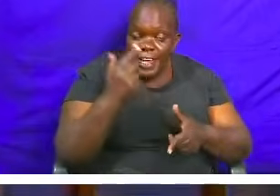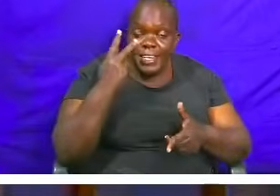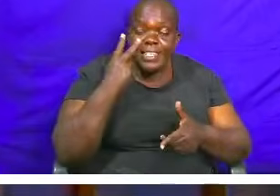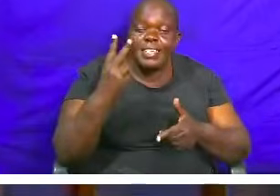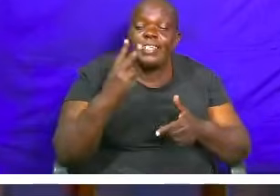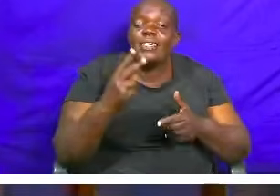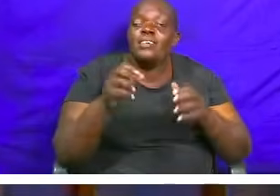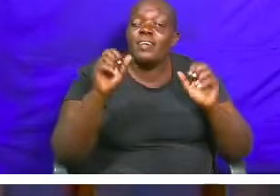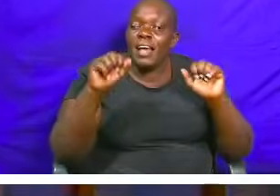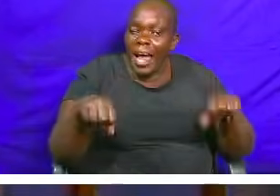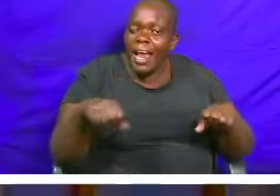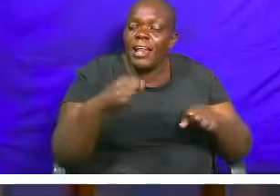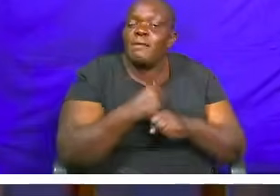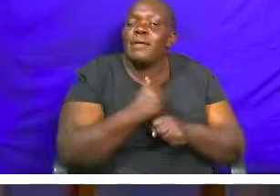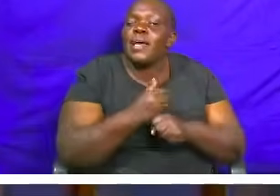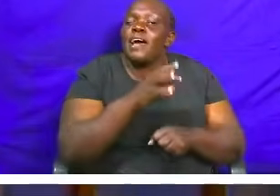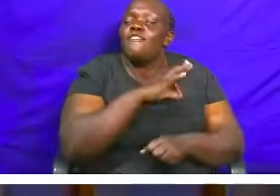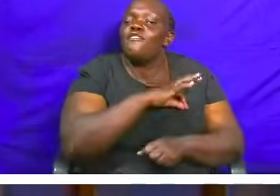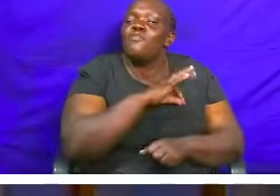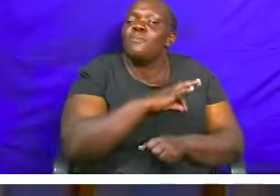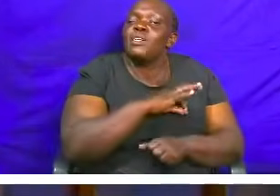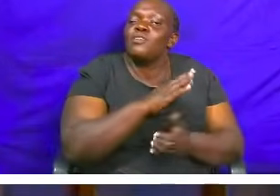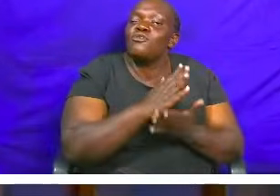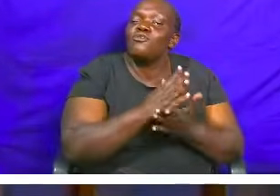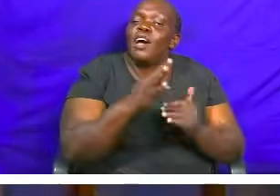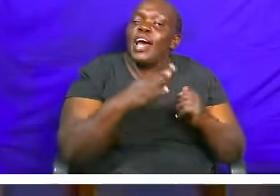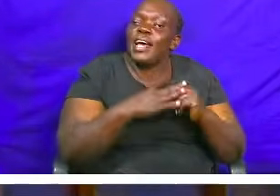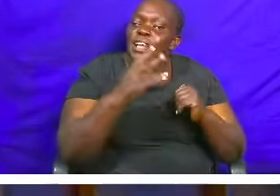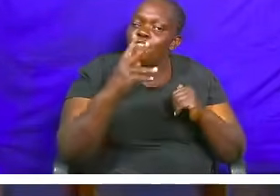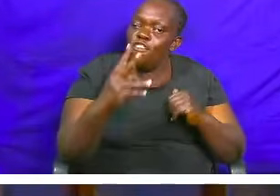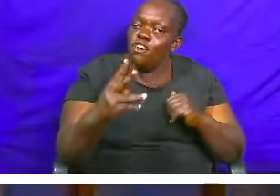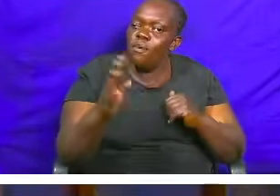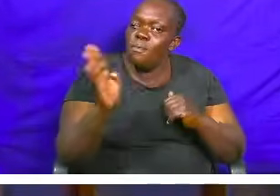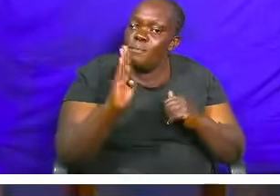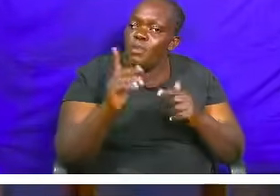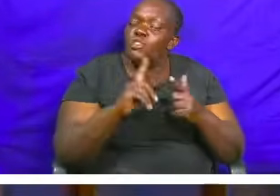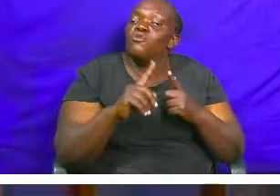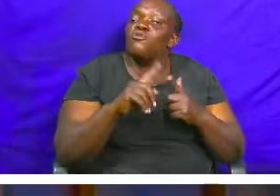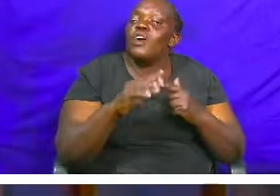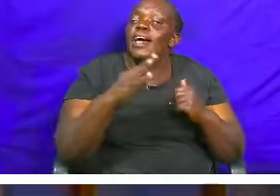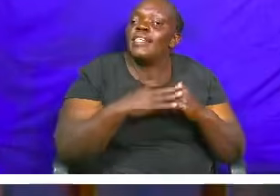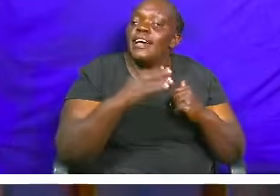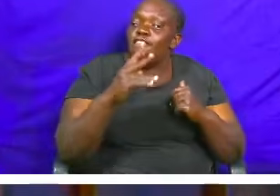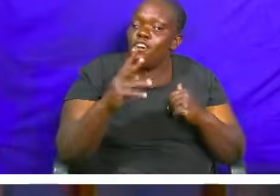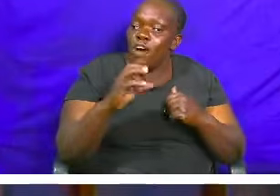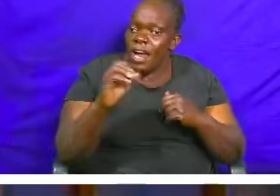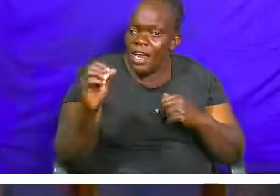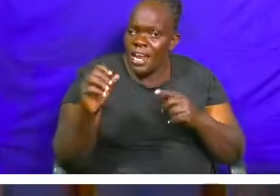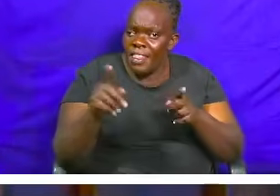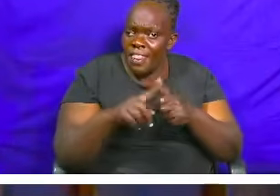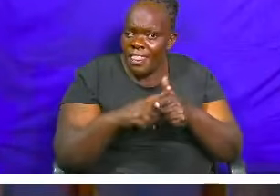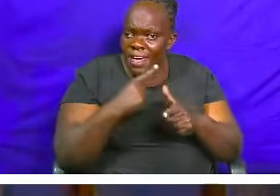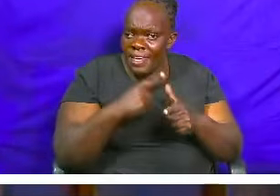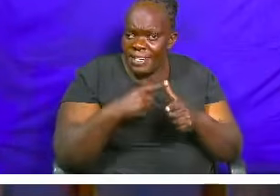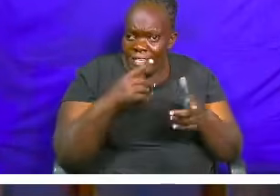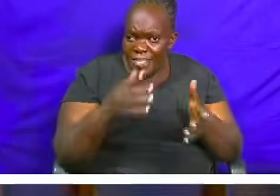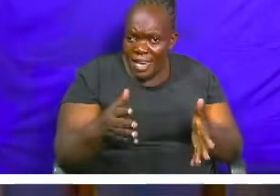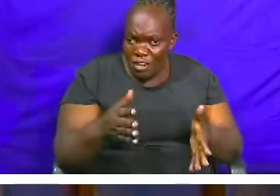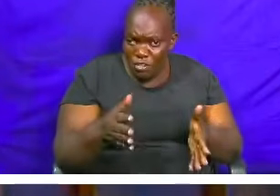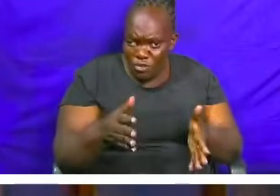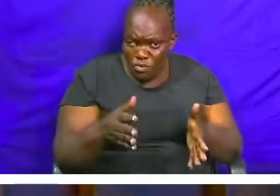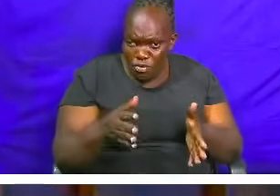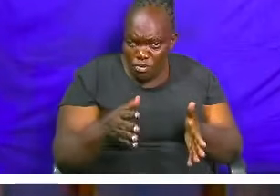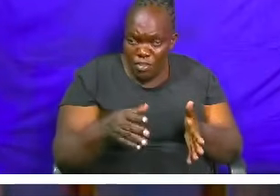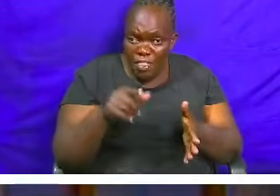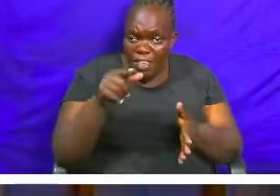be making a profit of from 84 to 300 or 400. Wow. Yeah, plus now the additional product cost. So